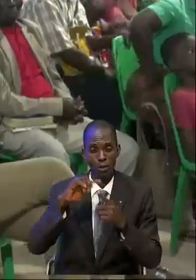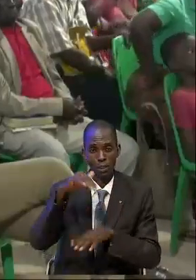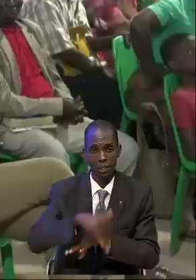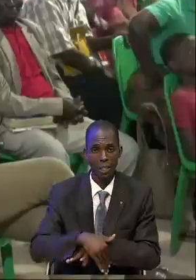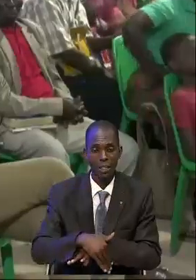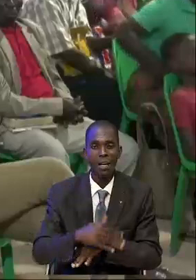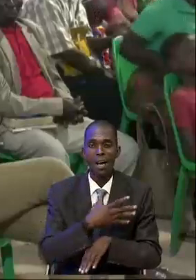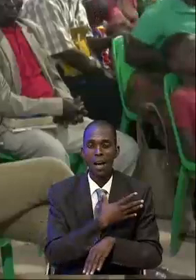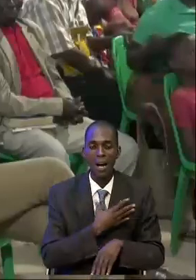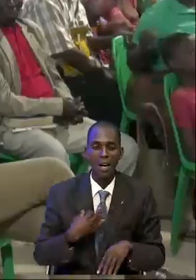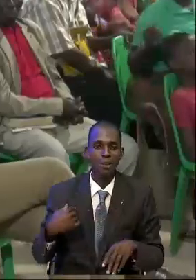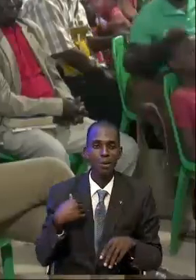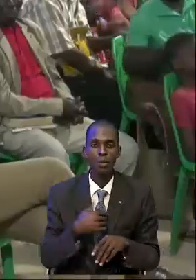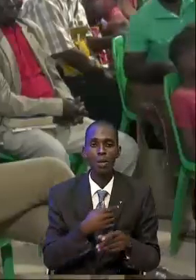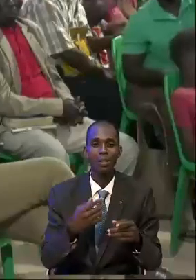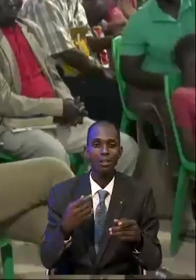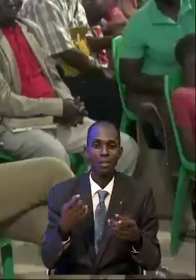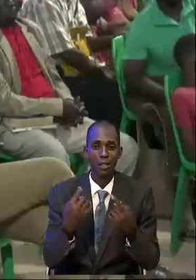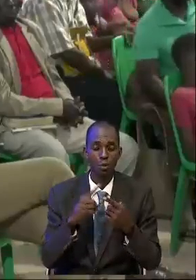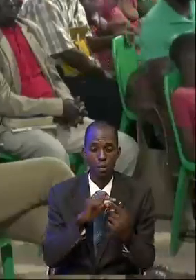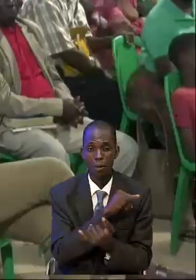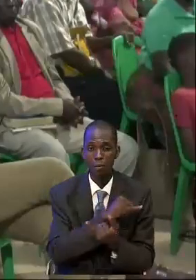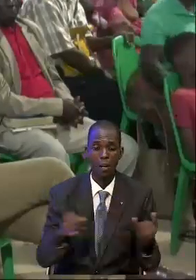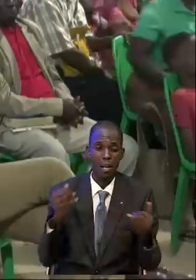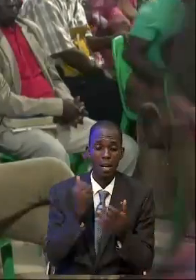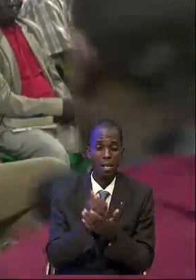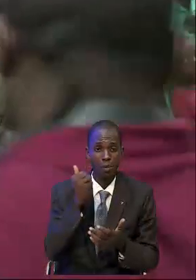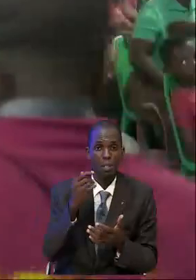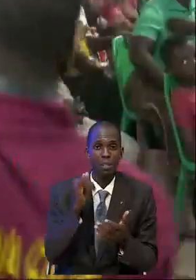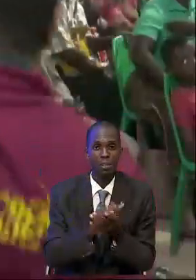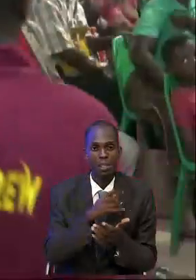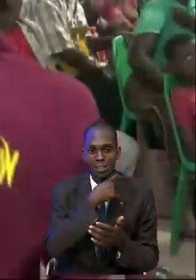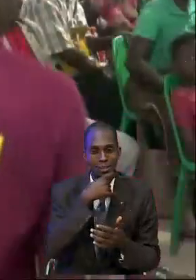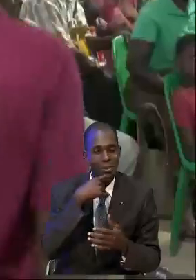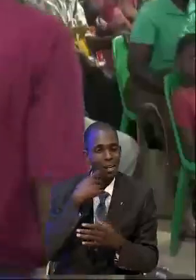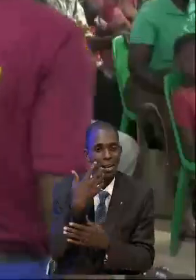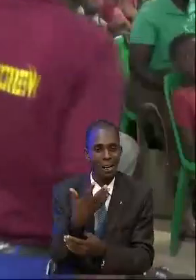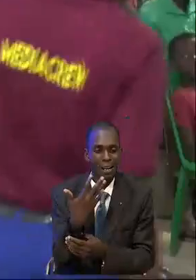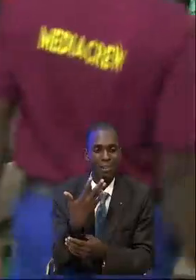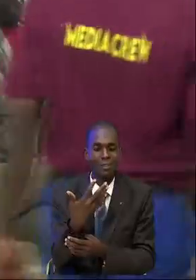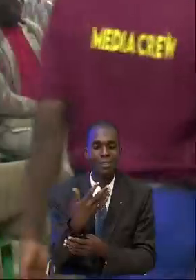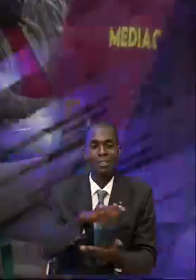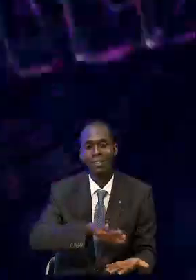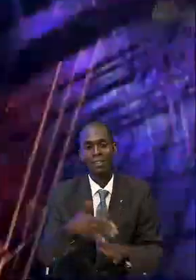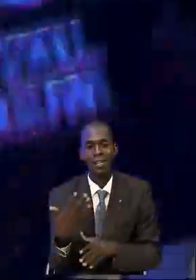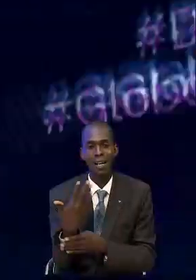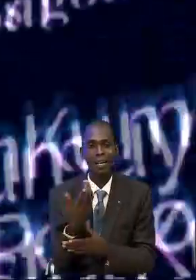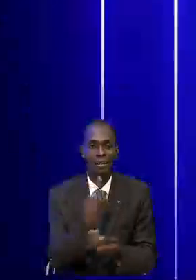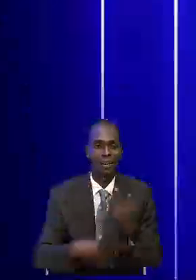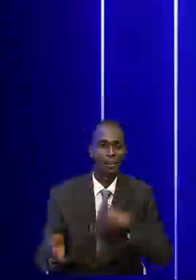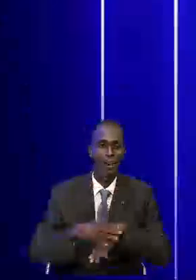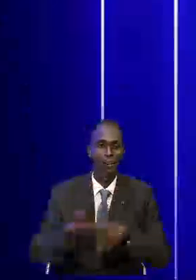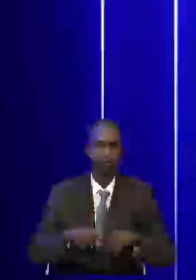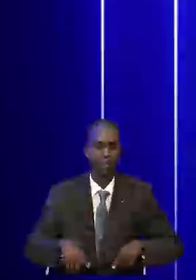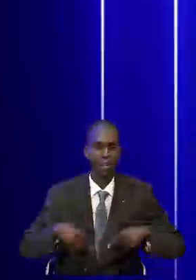the man of God tonight, and we came to the final amen. That withered